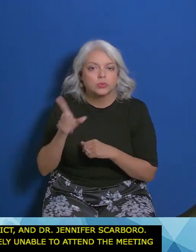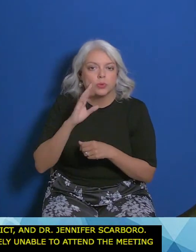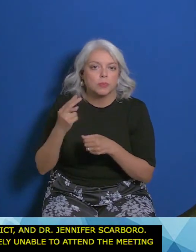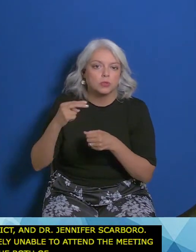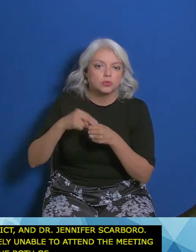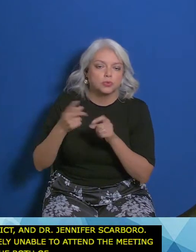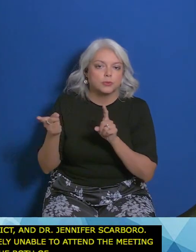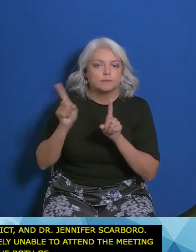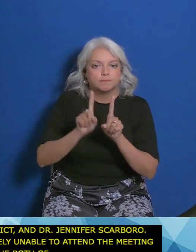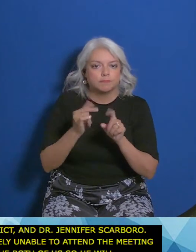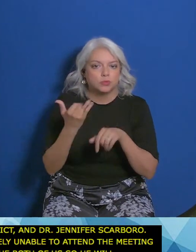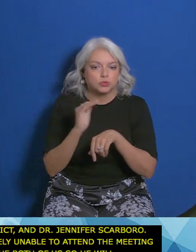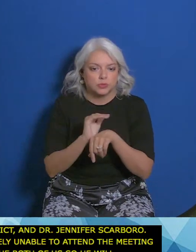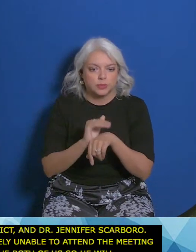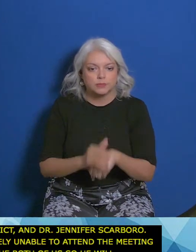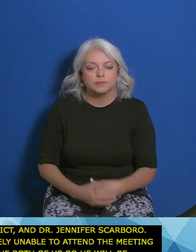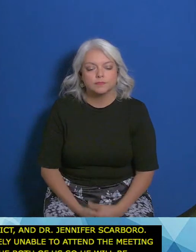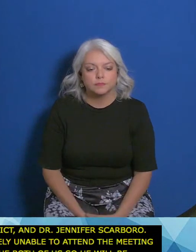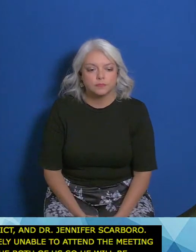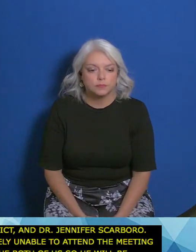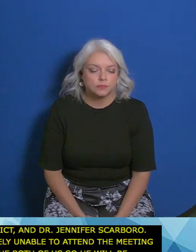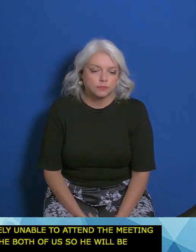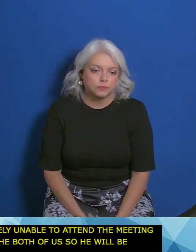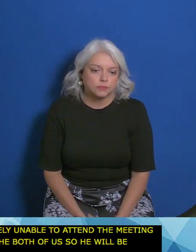me tonight.